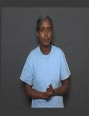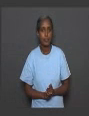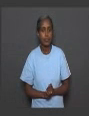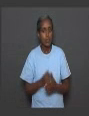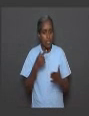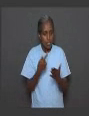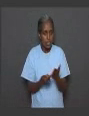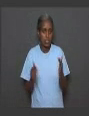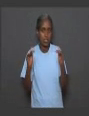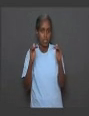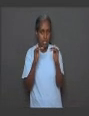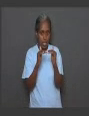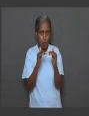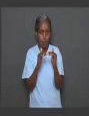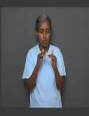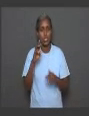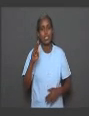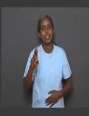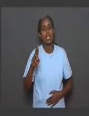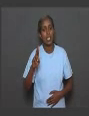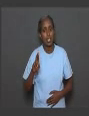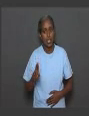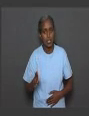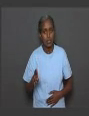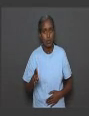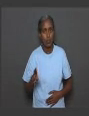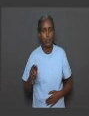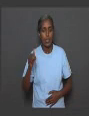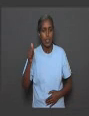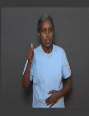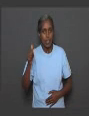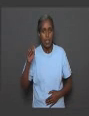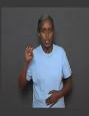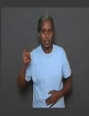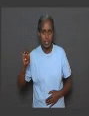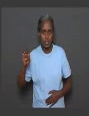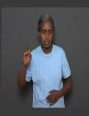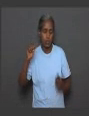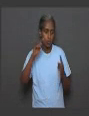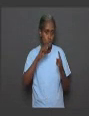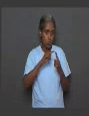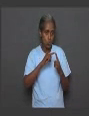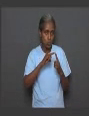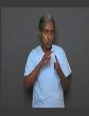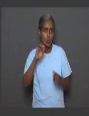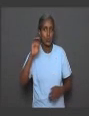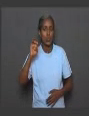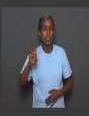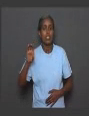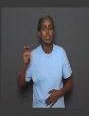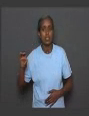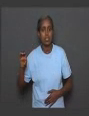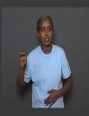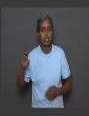This is equal to the ratio of AE to